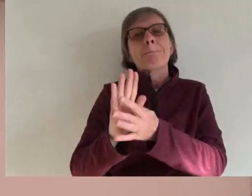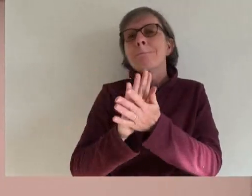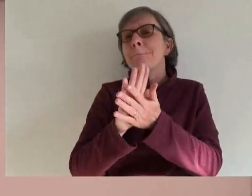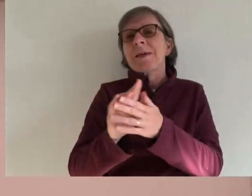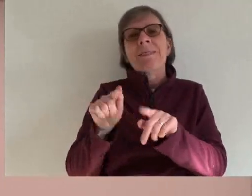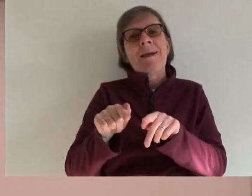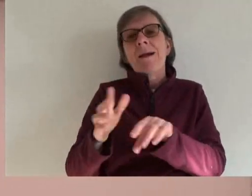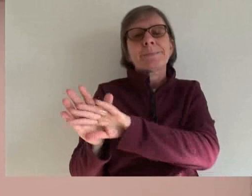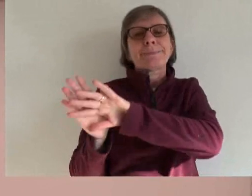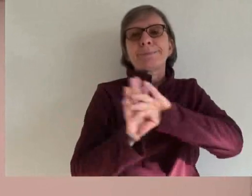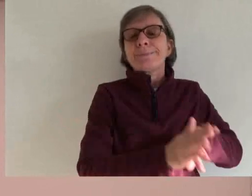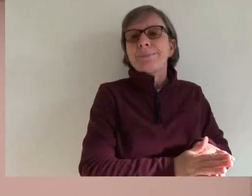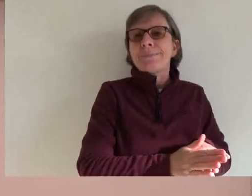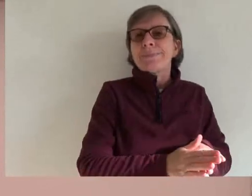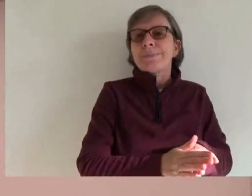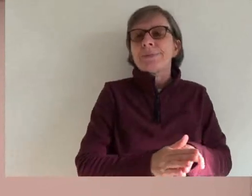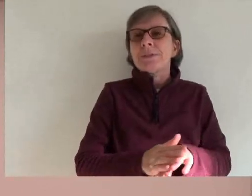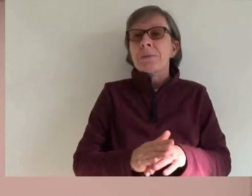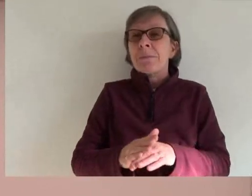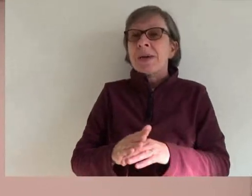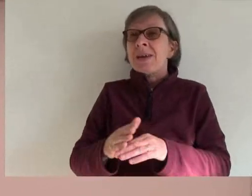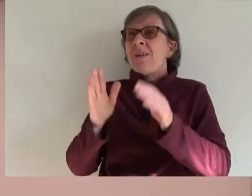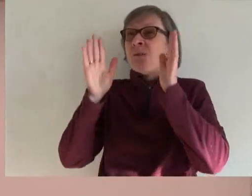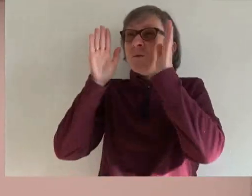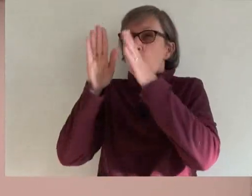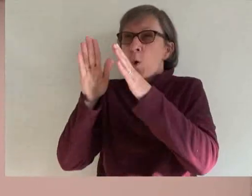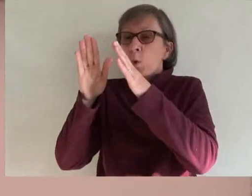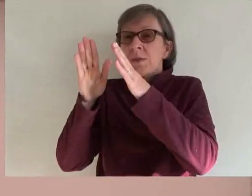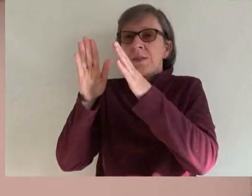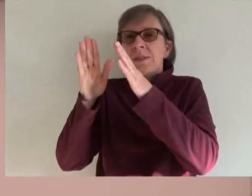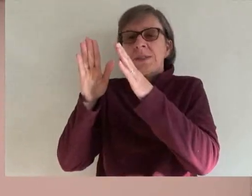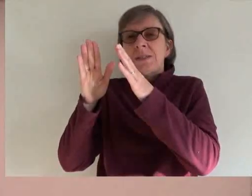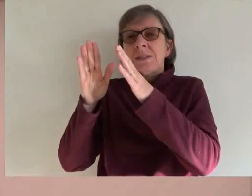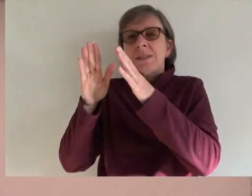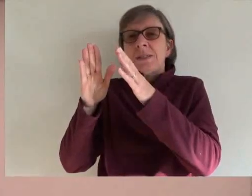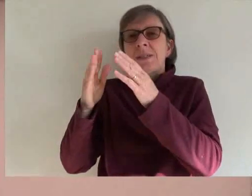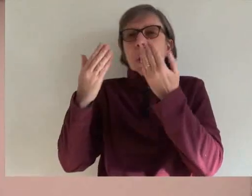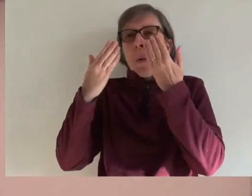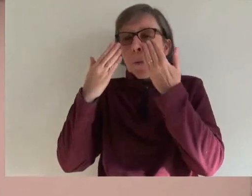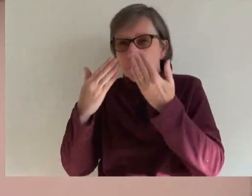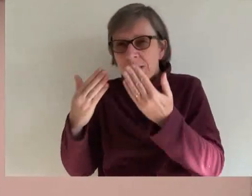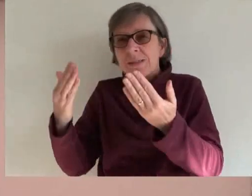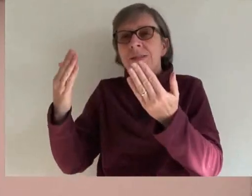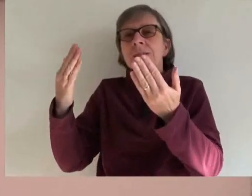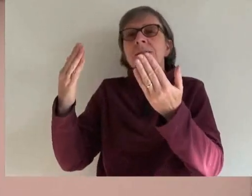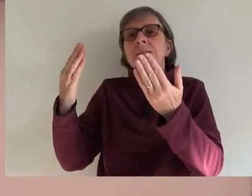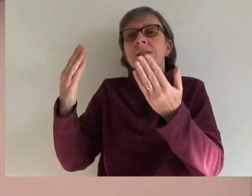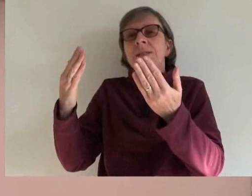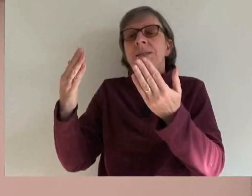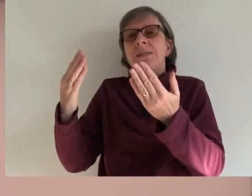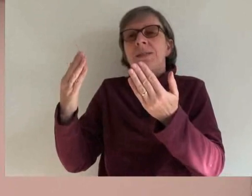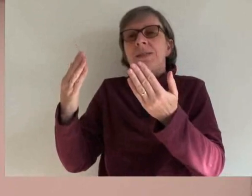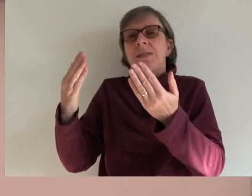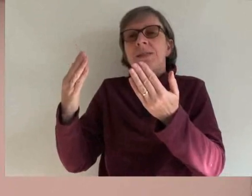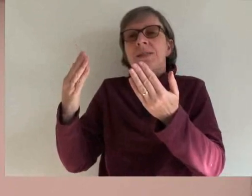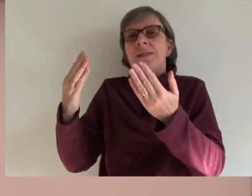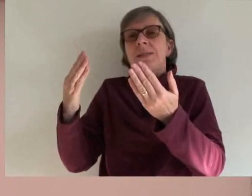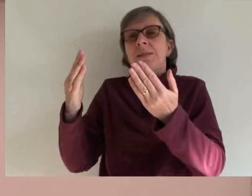imitate Christ's love, his devotion, his obedience, and his